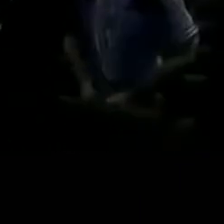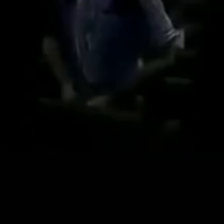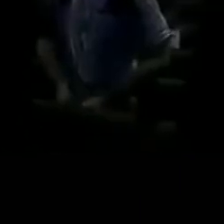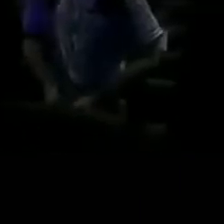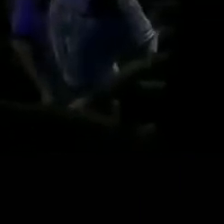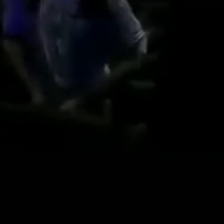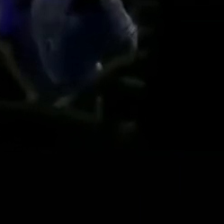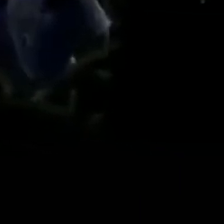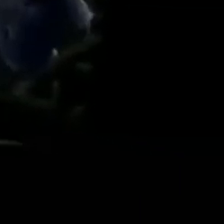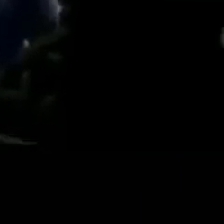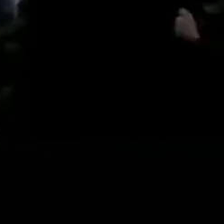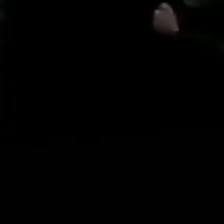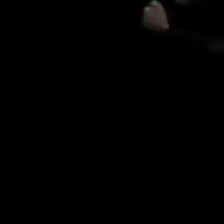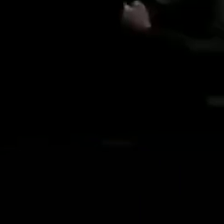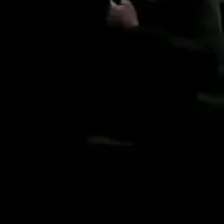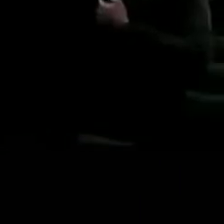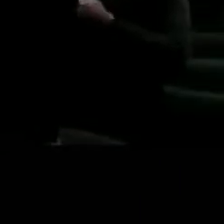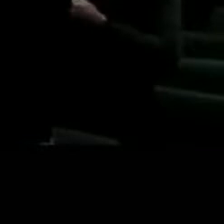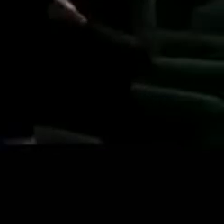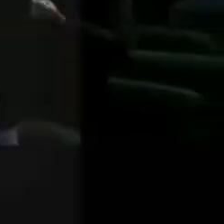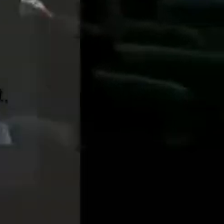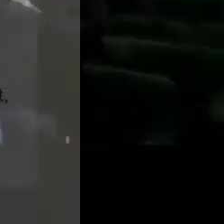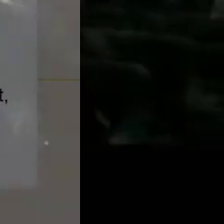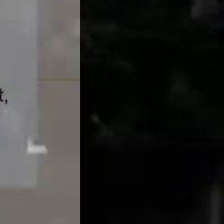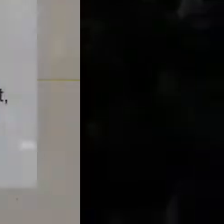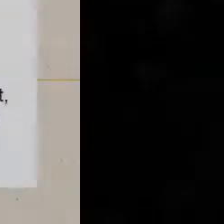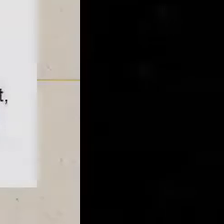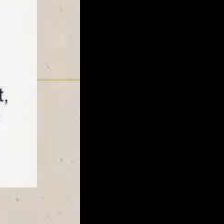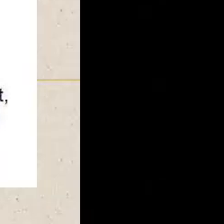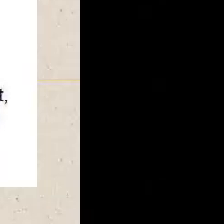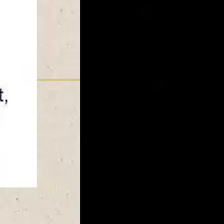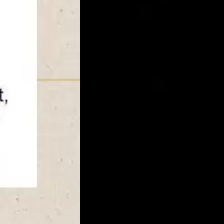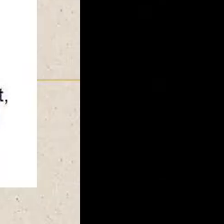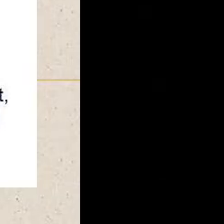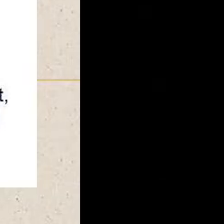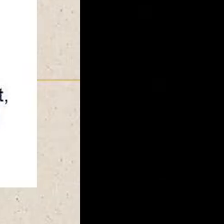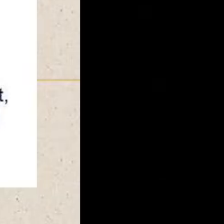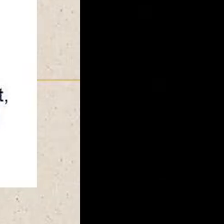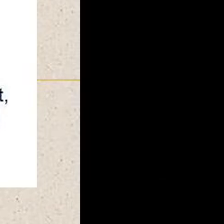can give more. In Jesus' name, amen.